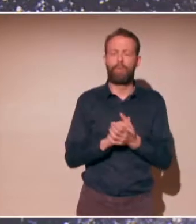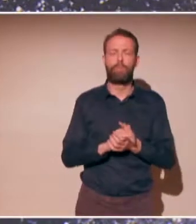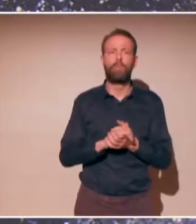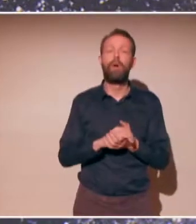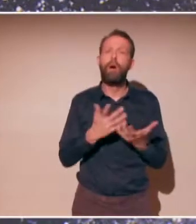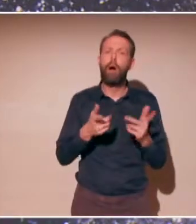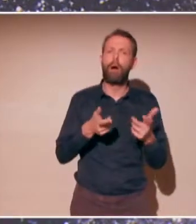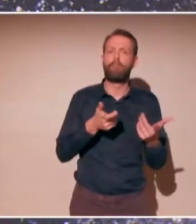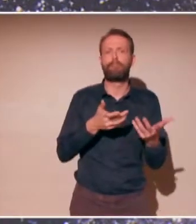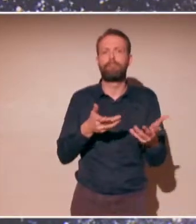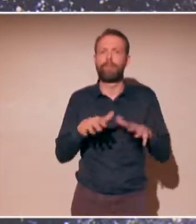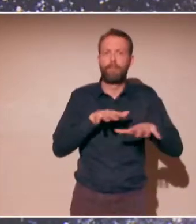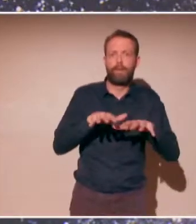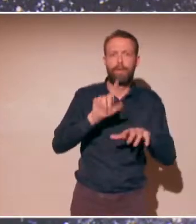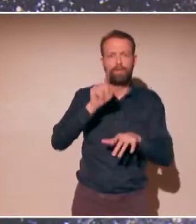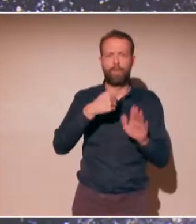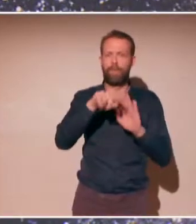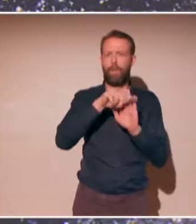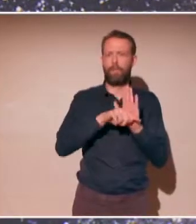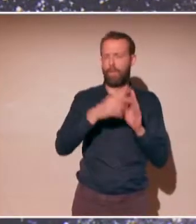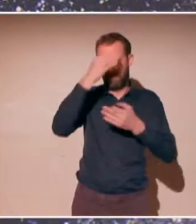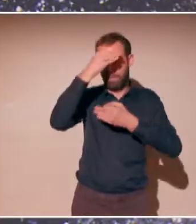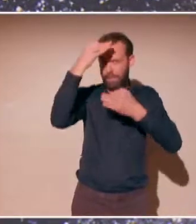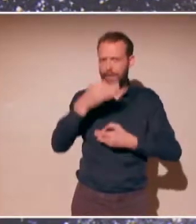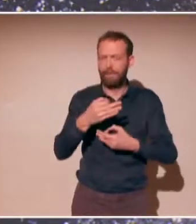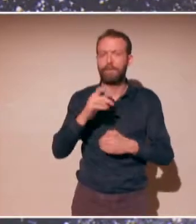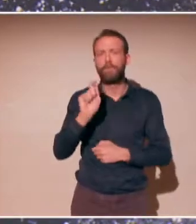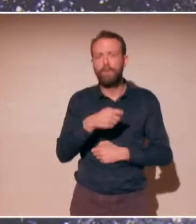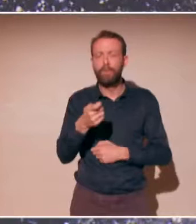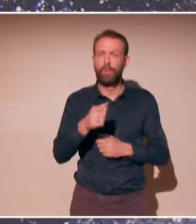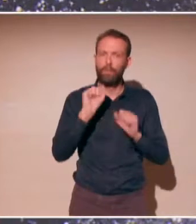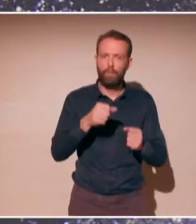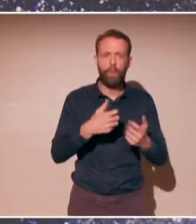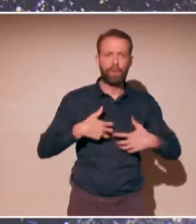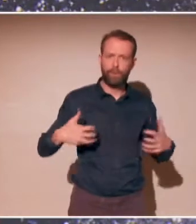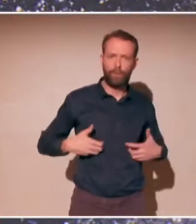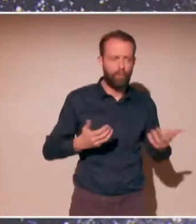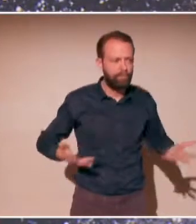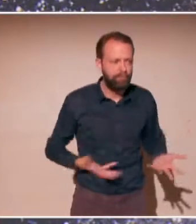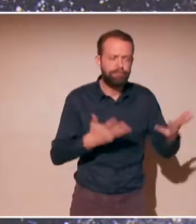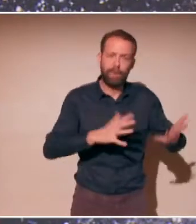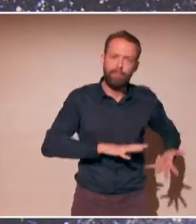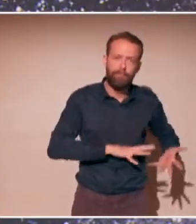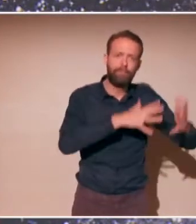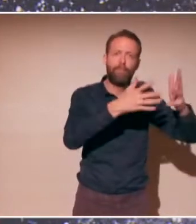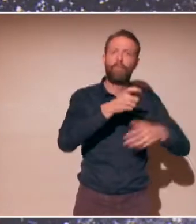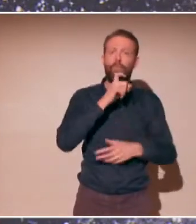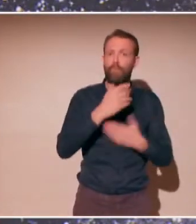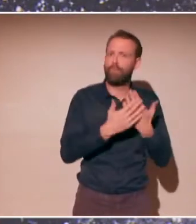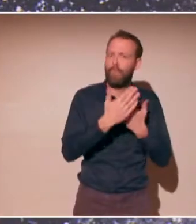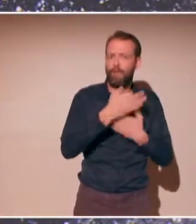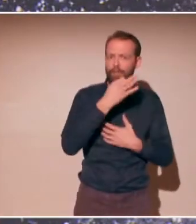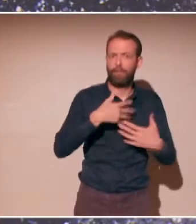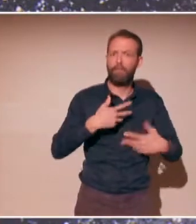and intruding into data. This means we've got to have clear-cut regulations without having huge